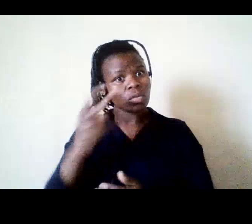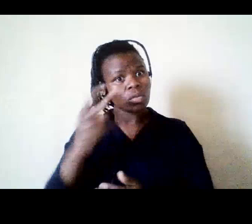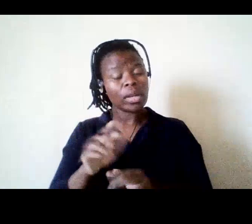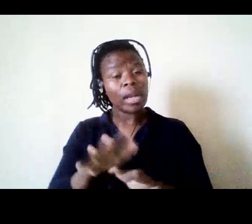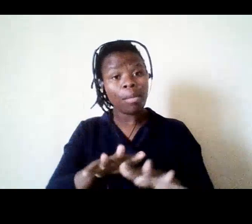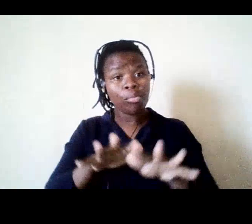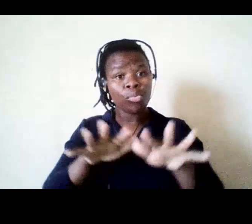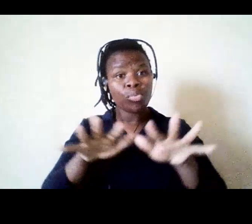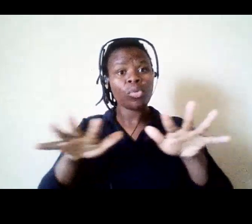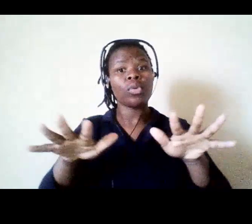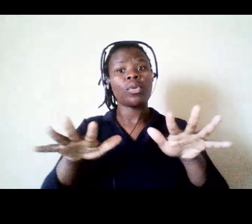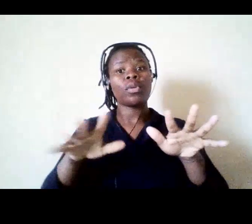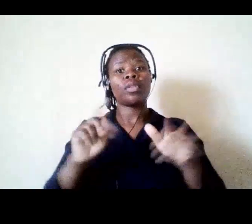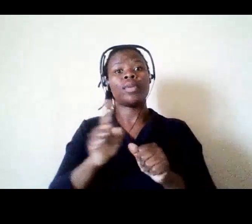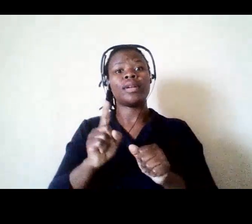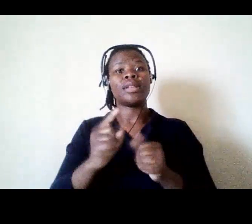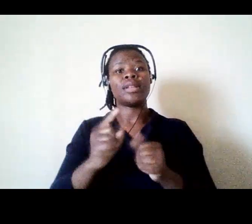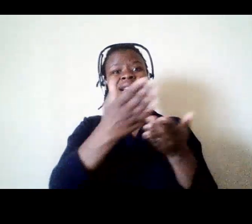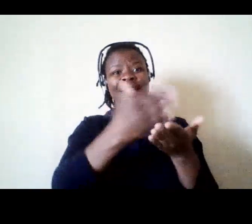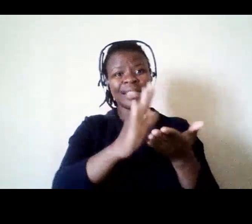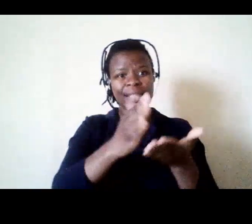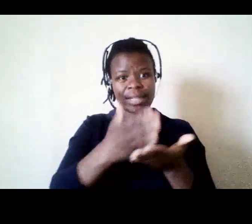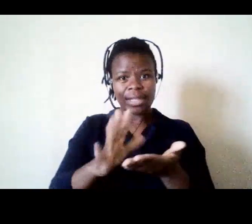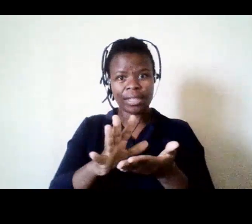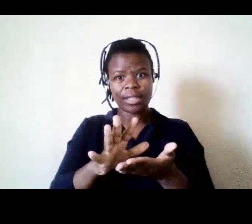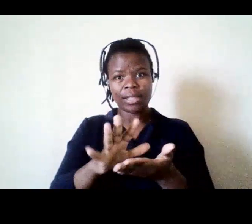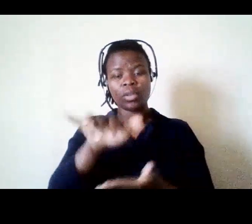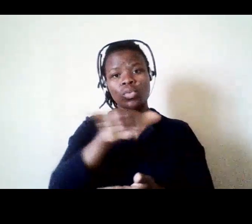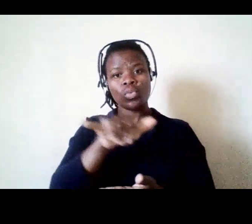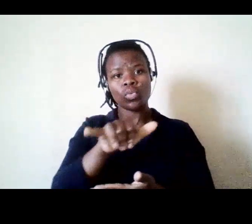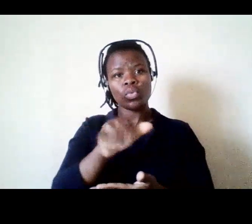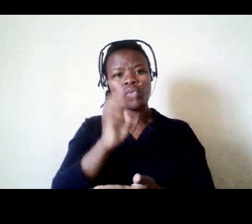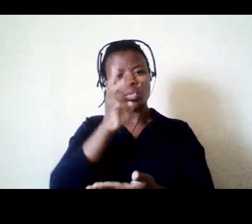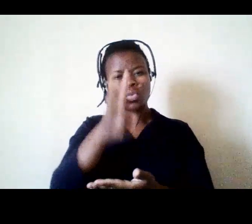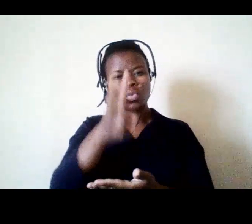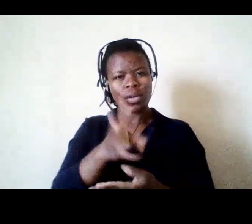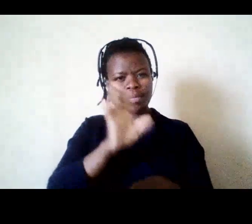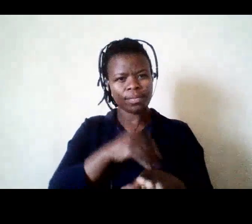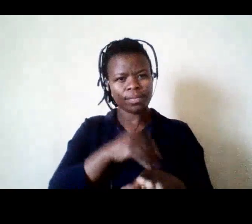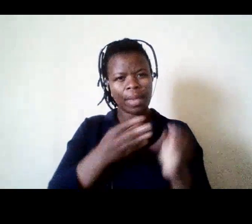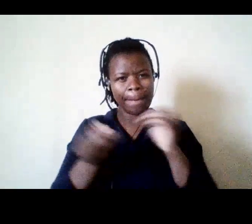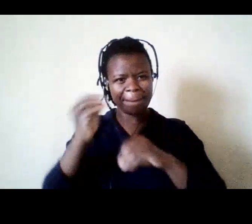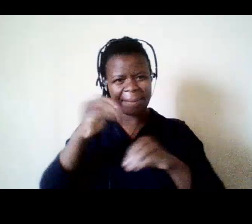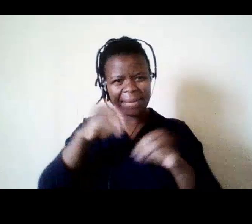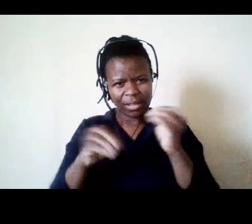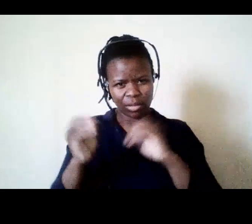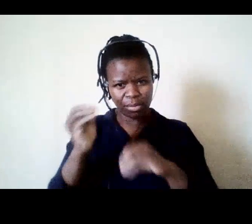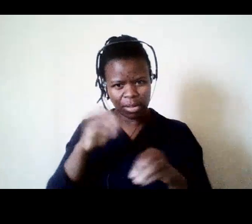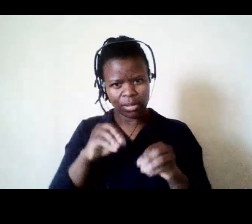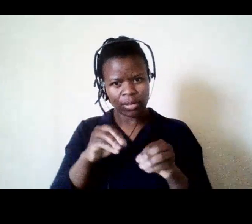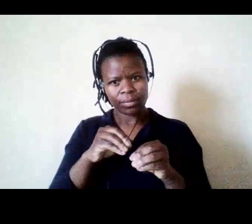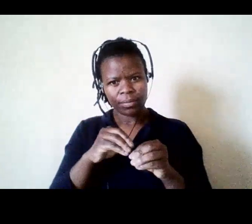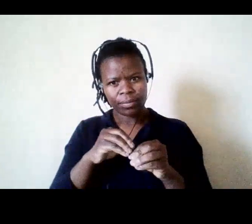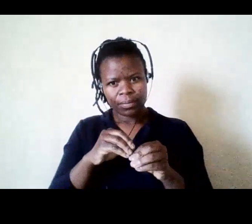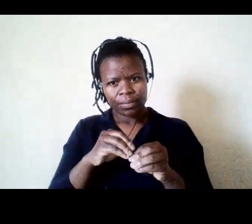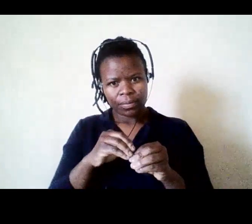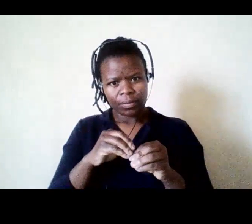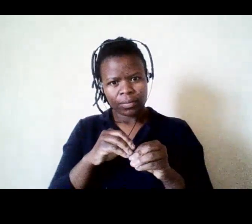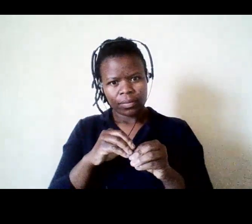that would affect his participation within her everyday environment and